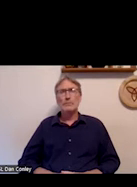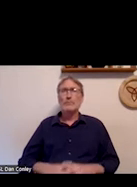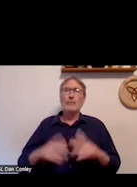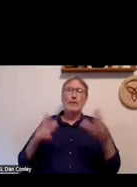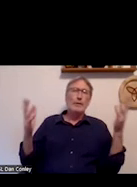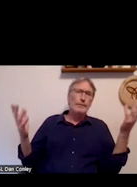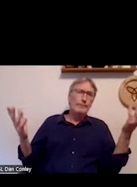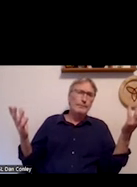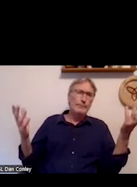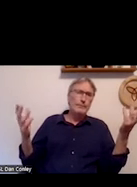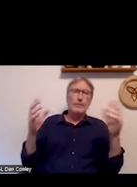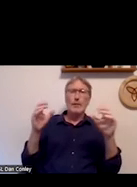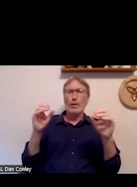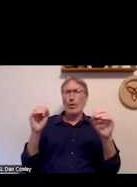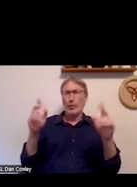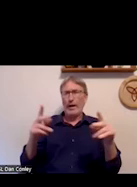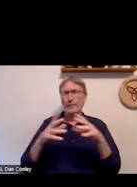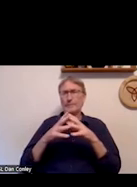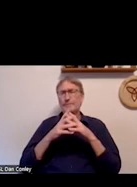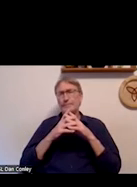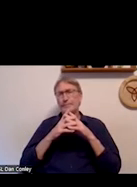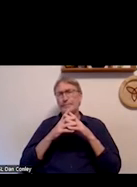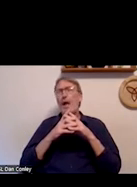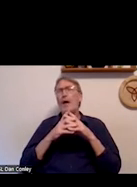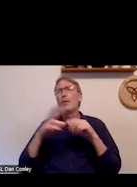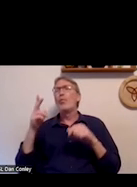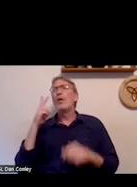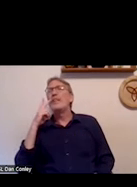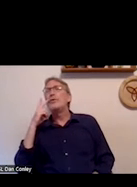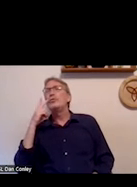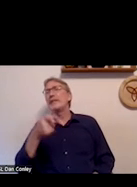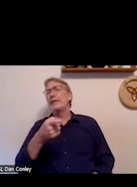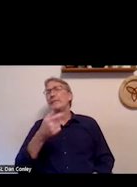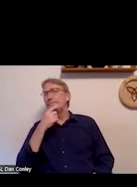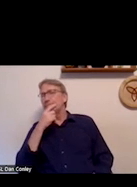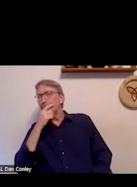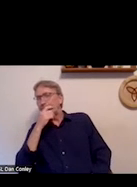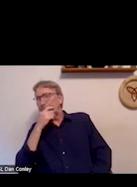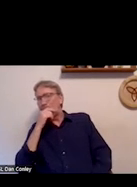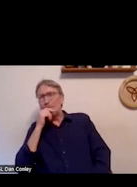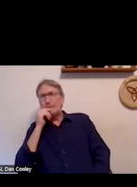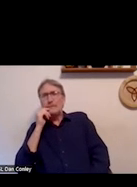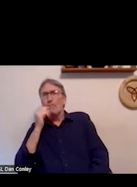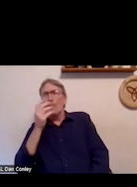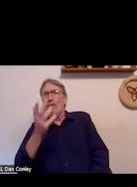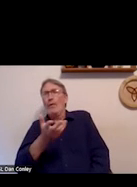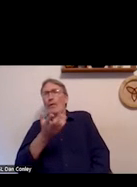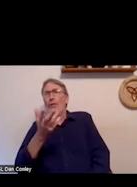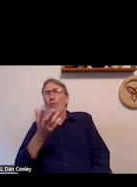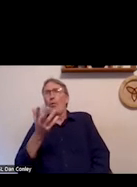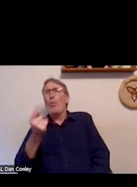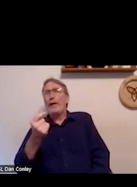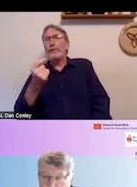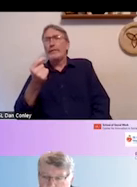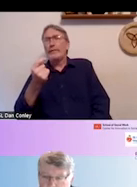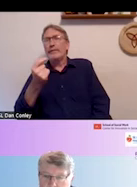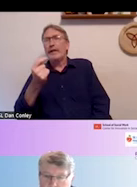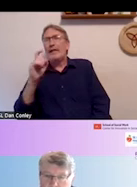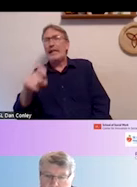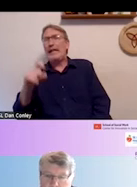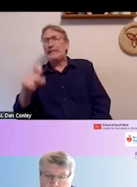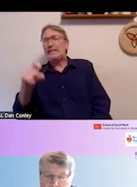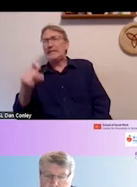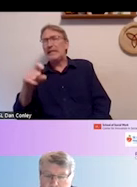Okay, so what did you notice? What things did you see that you feel might be